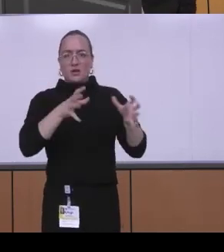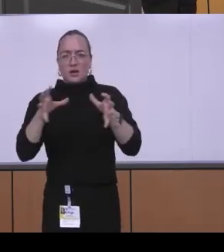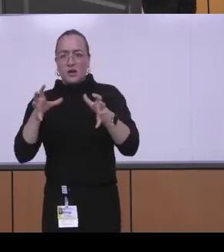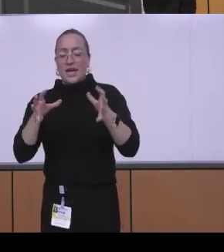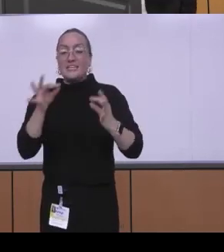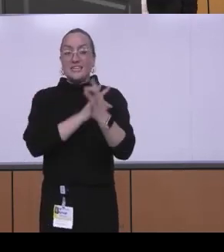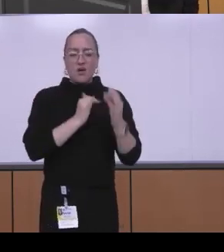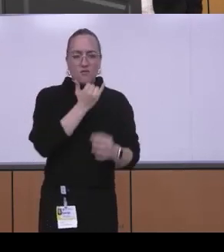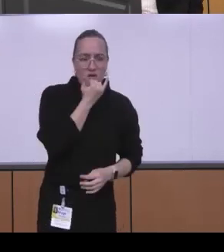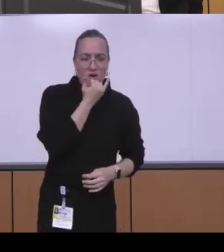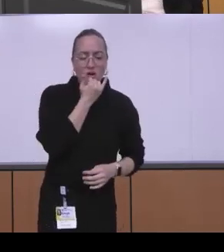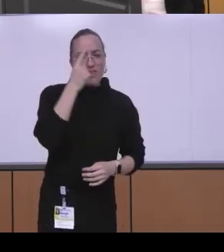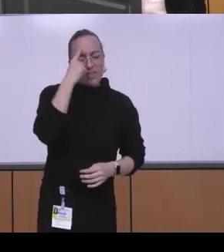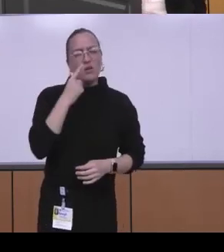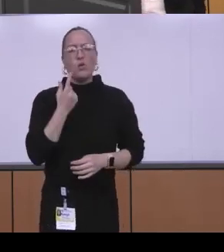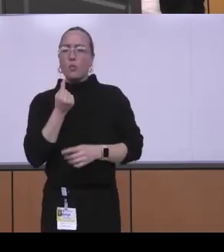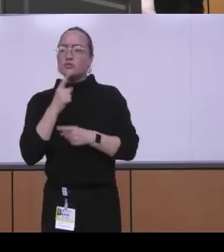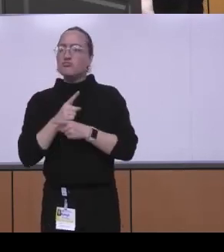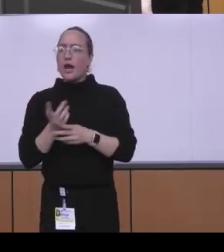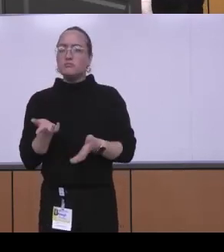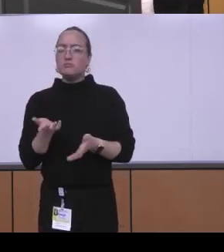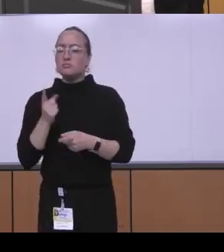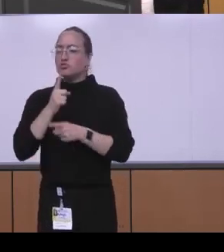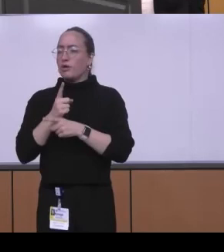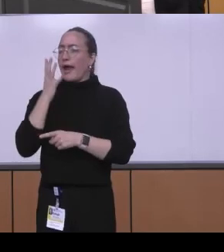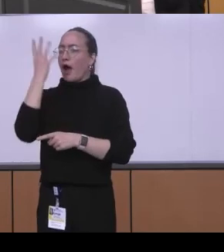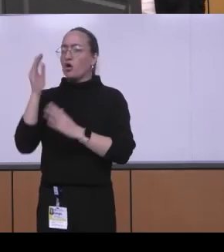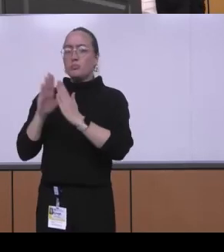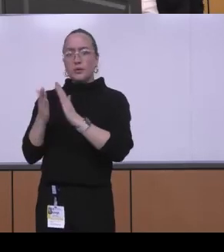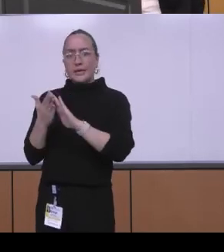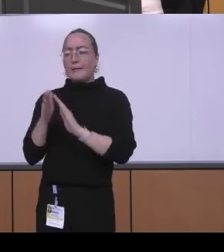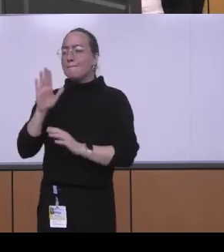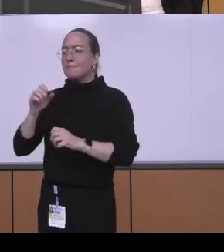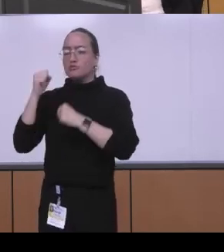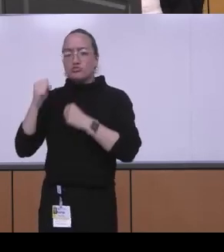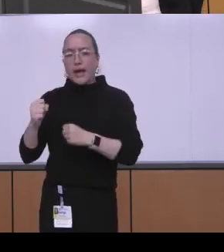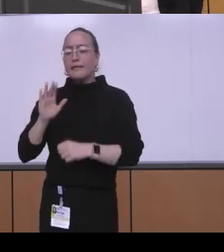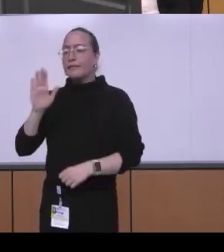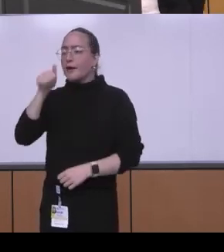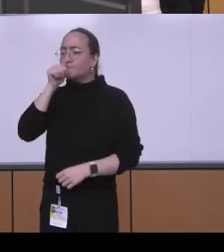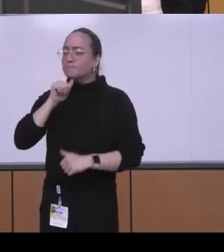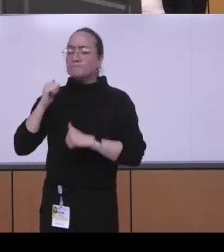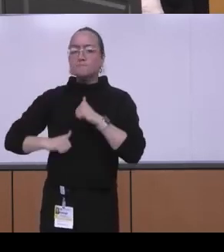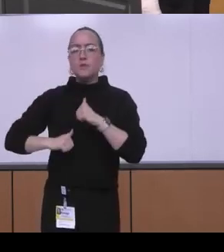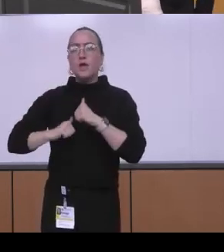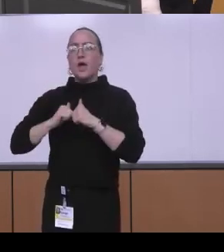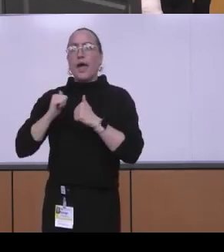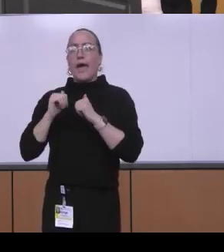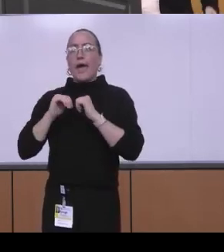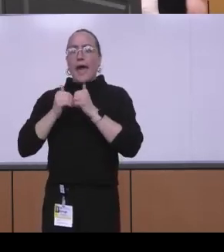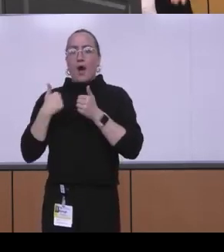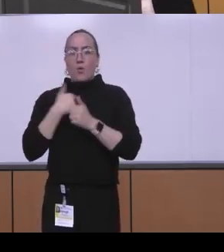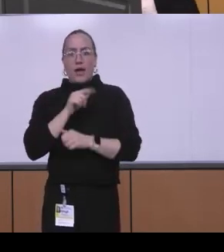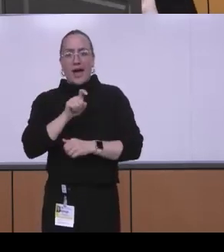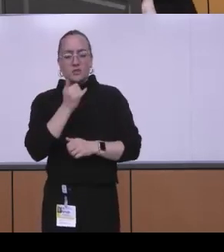what is right with the people we're saying in the communities, and what are their sources of strength and resilience. And that while we're asking what is wrong, we should be